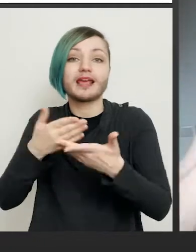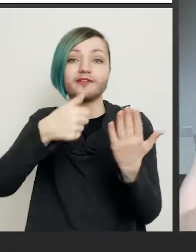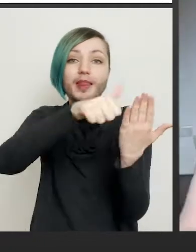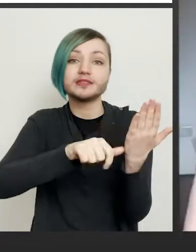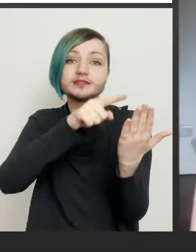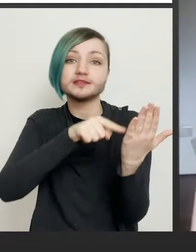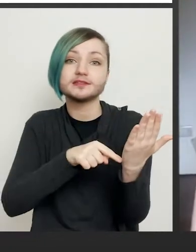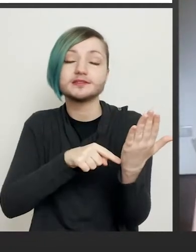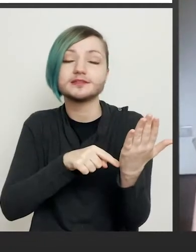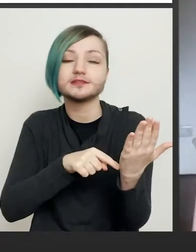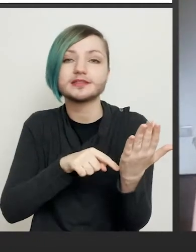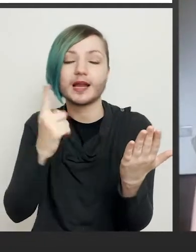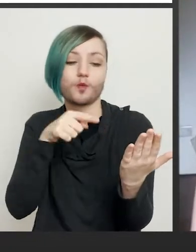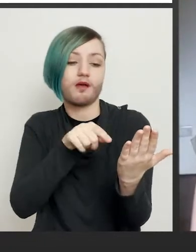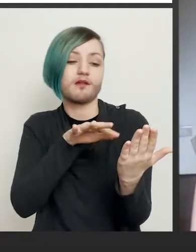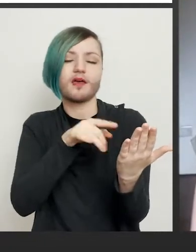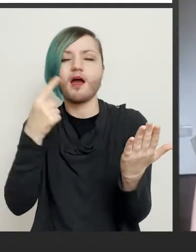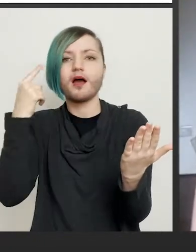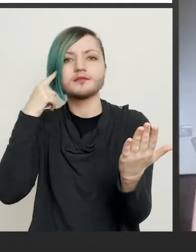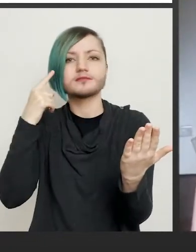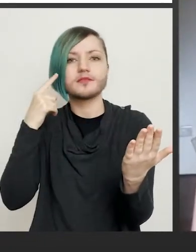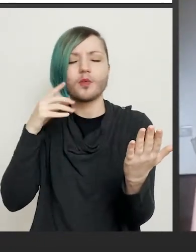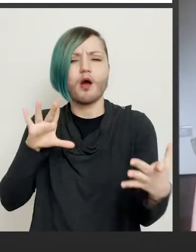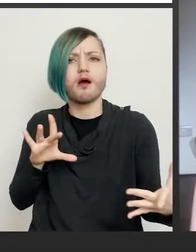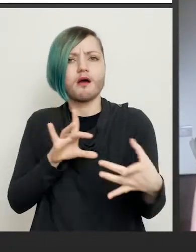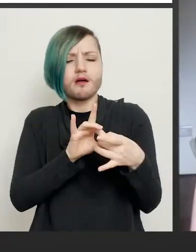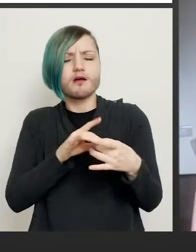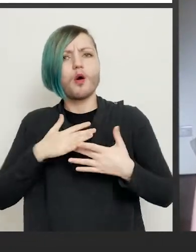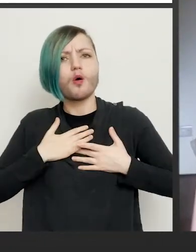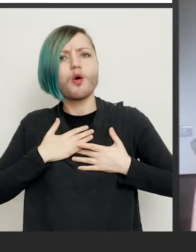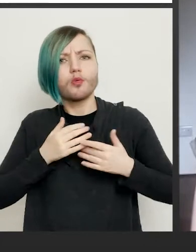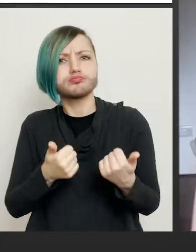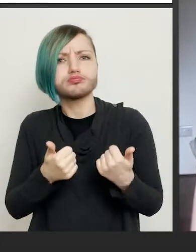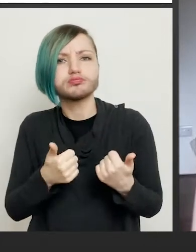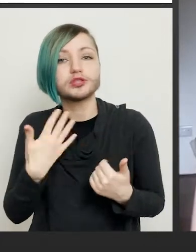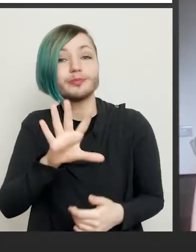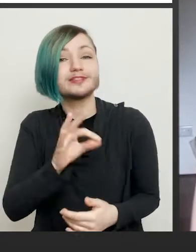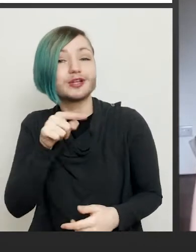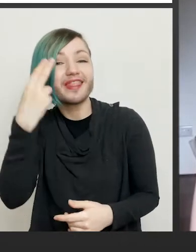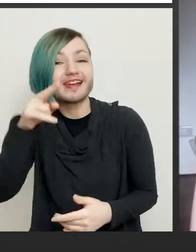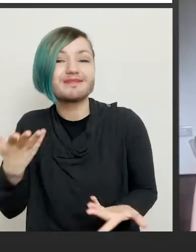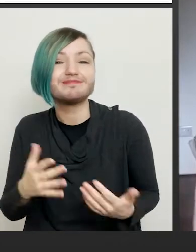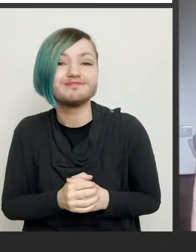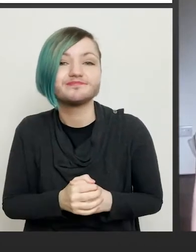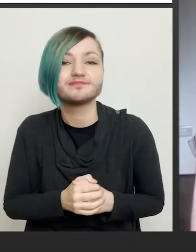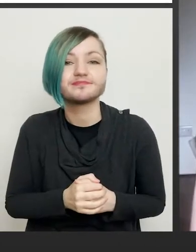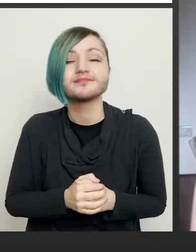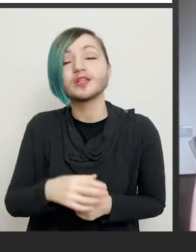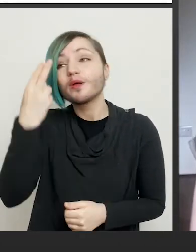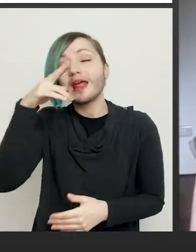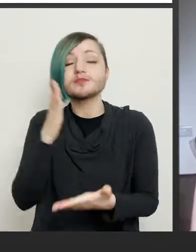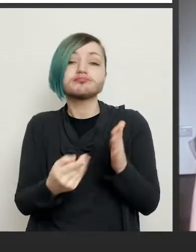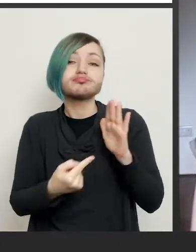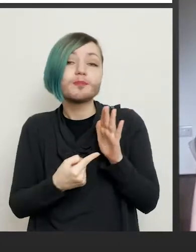some names, and there was one out of those few that really worked for them. And of course, names are important, and it's not